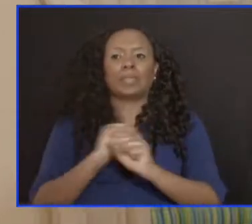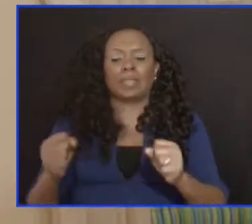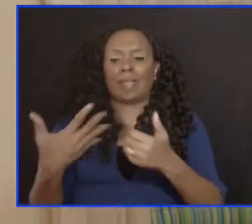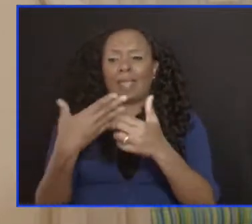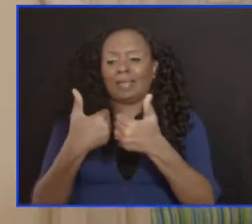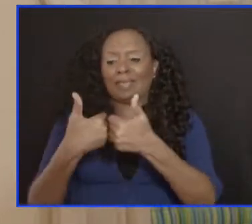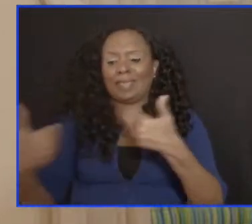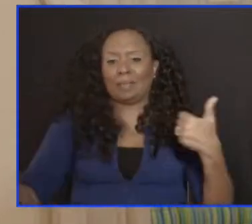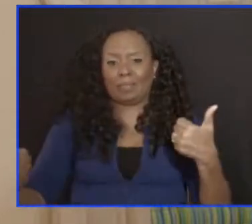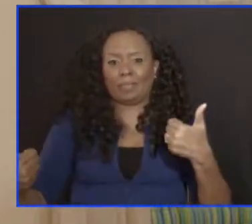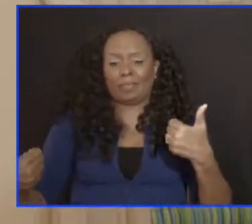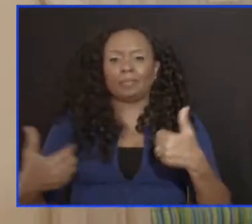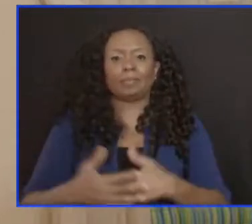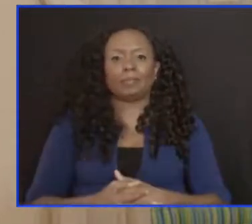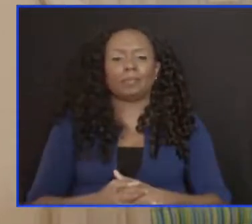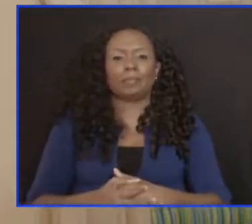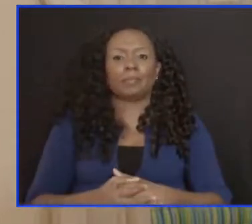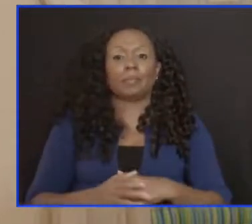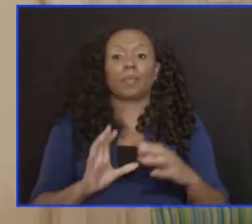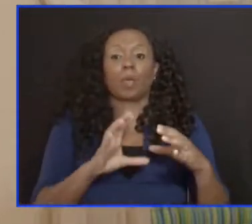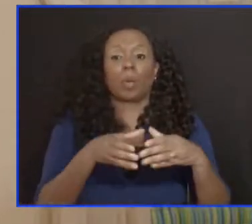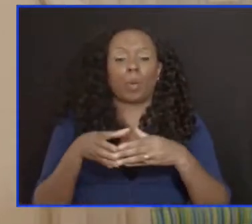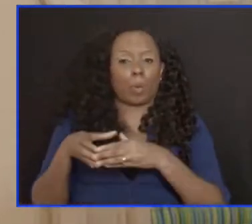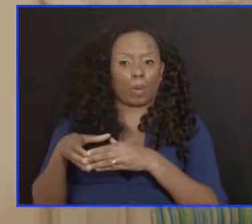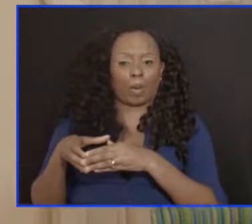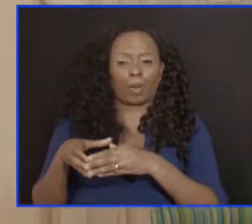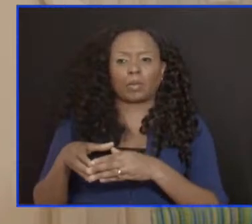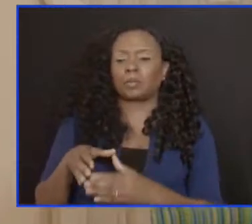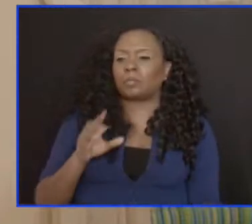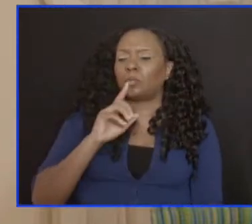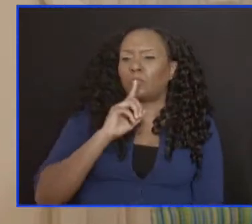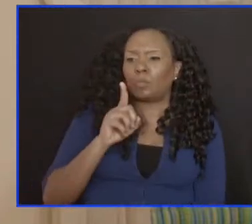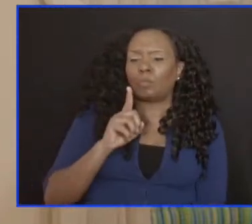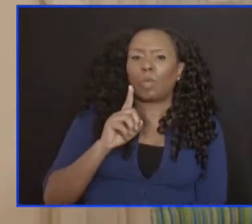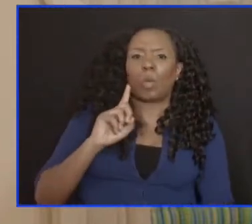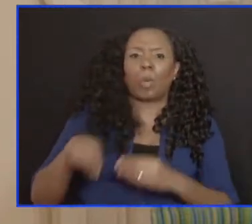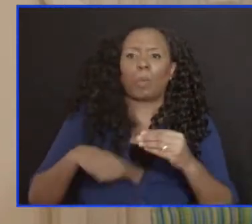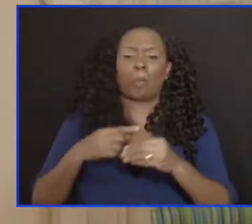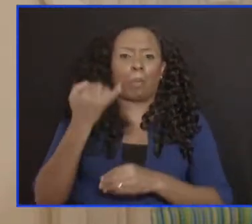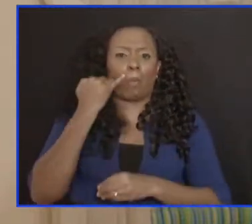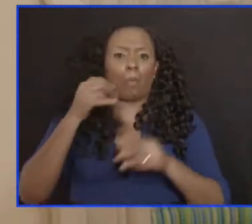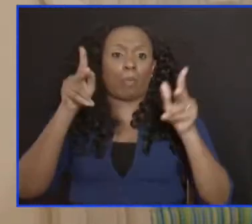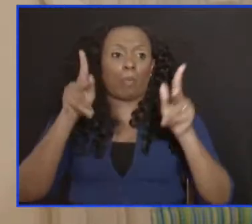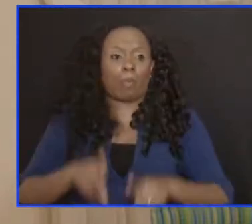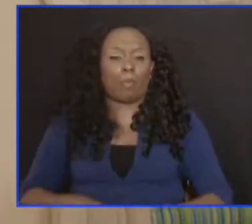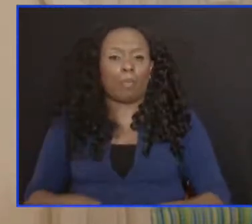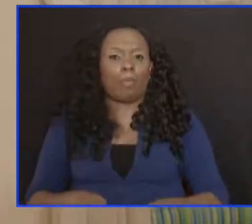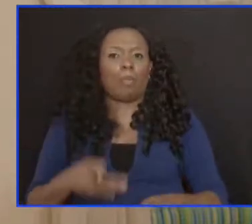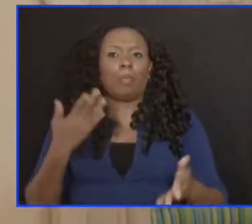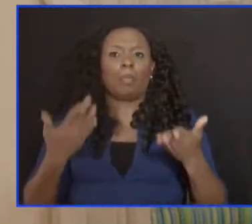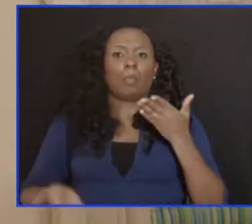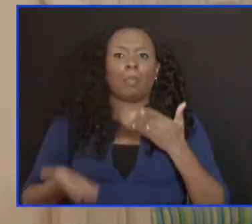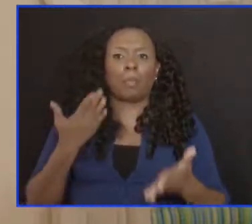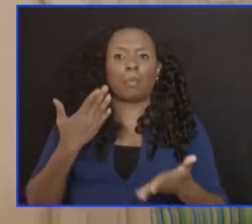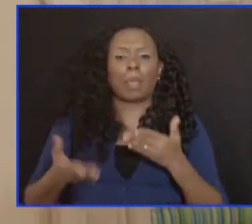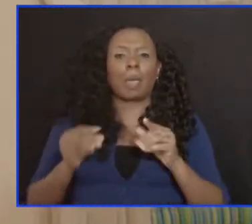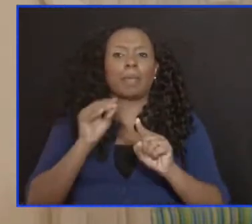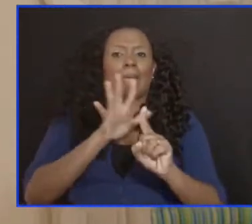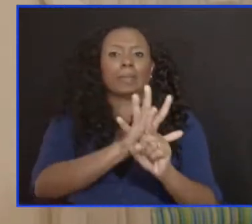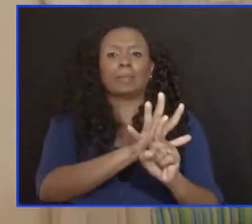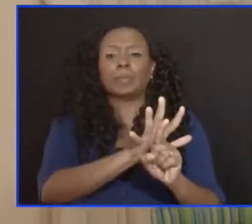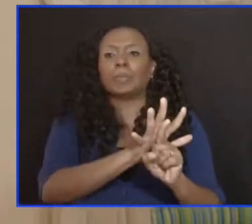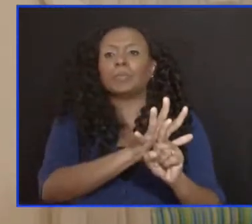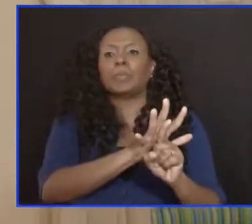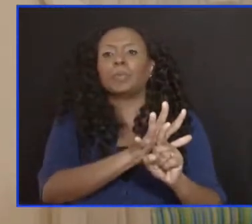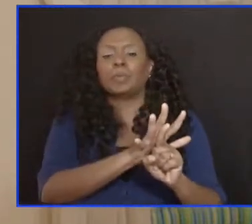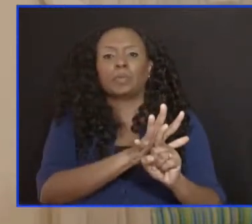others. When we talk about quarantine in the strictest sense, we are talking about a person who is potentially exposed to COVID